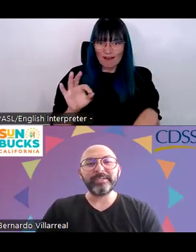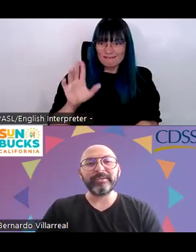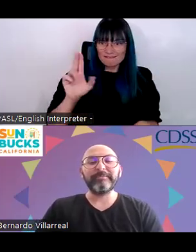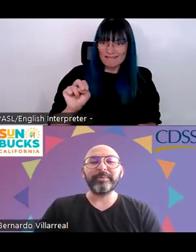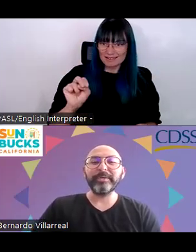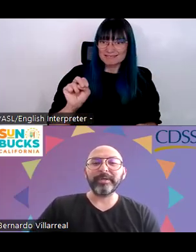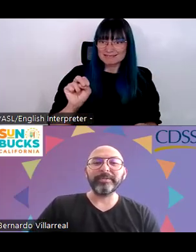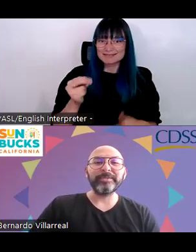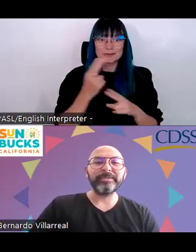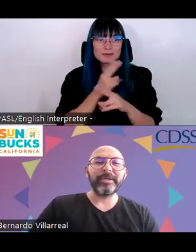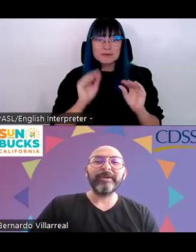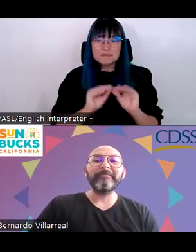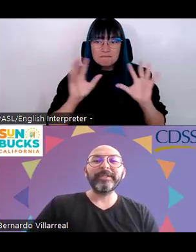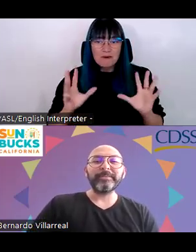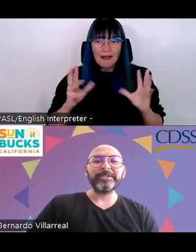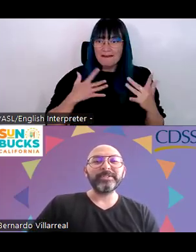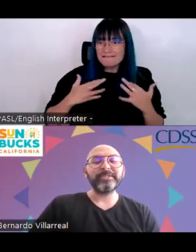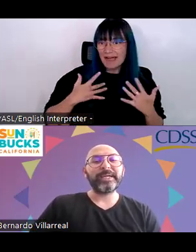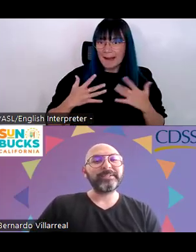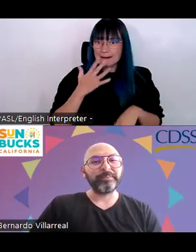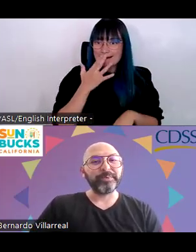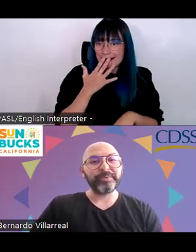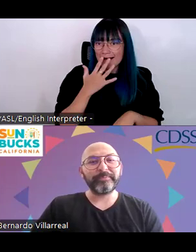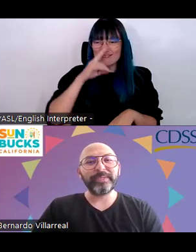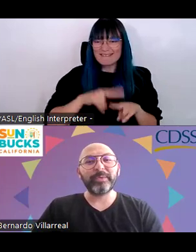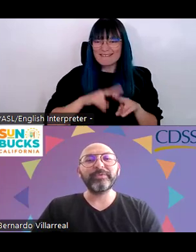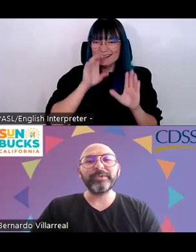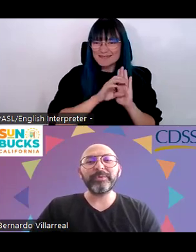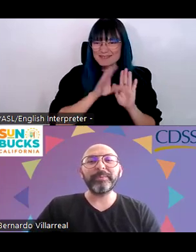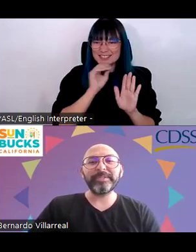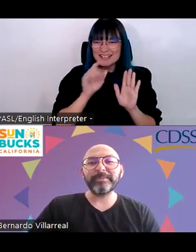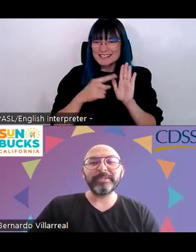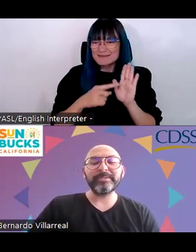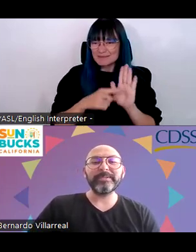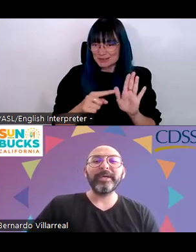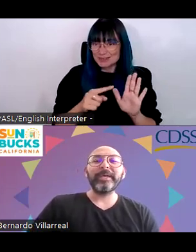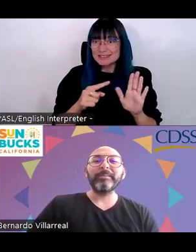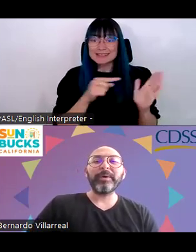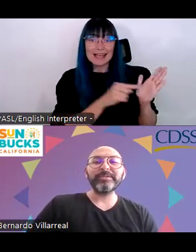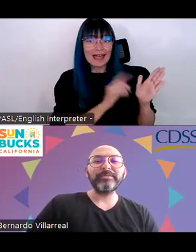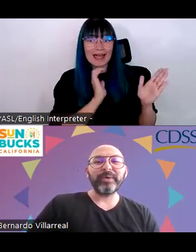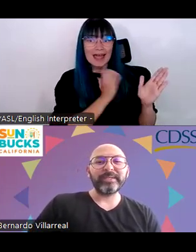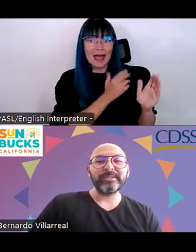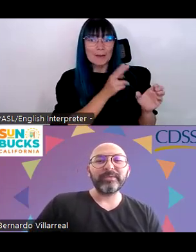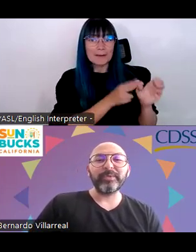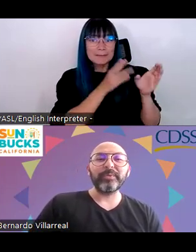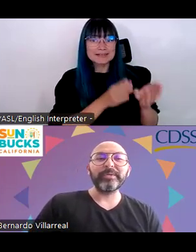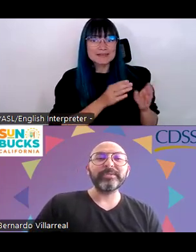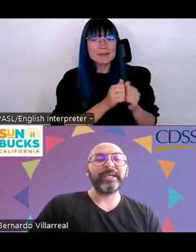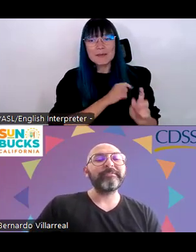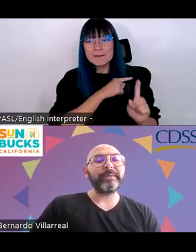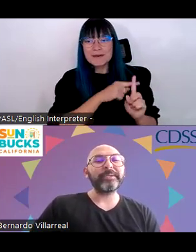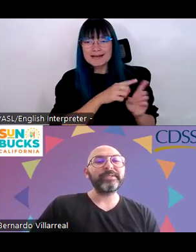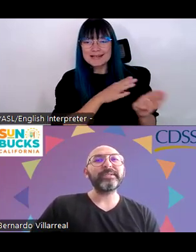use bright, vibrant colors, fun images, and symbols, and refer to our participants in positive ways